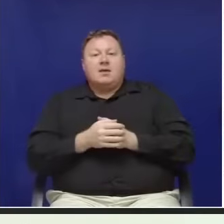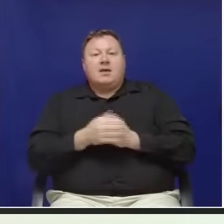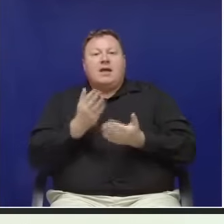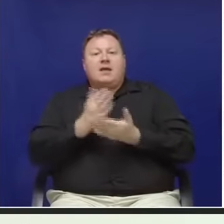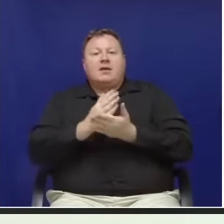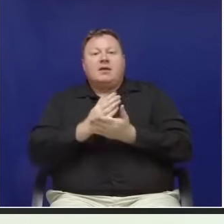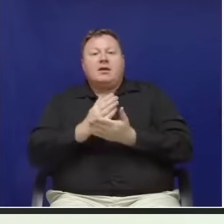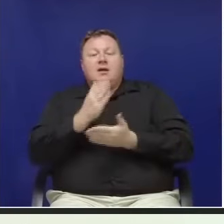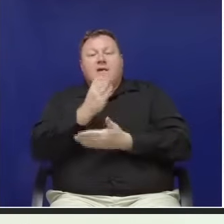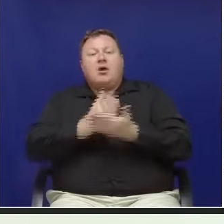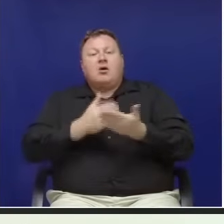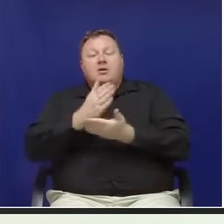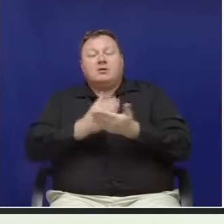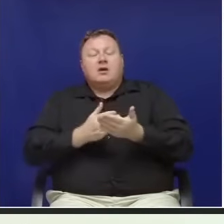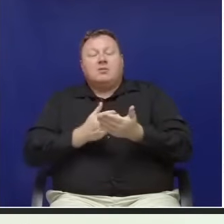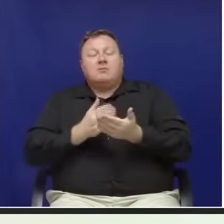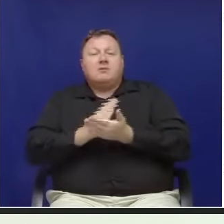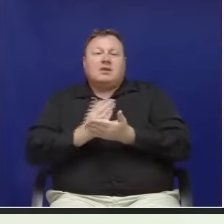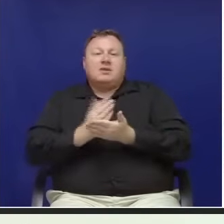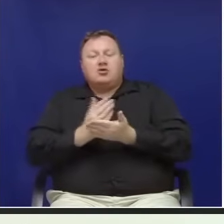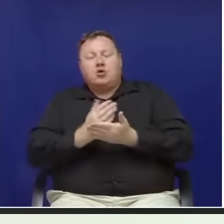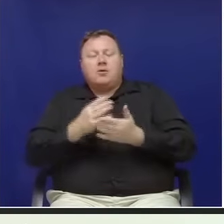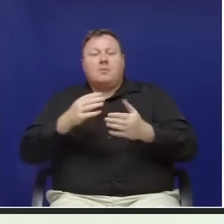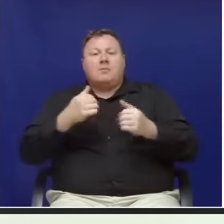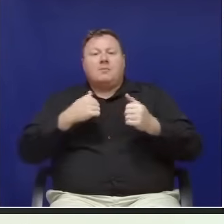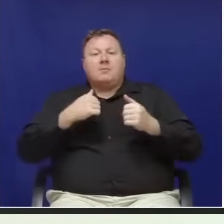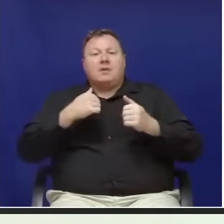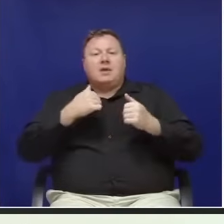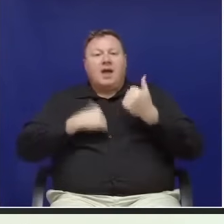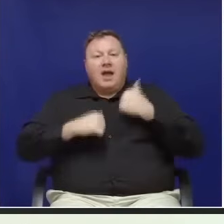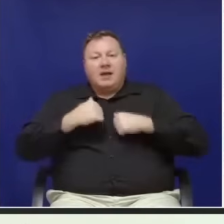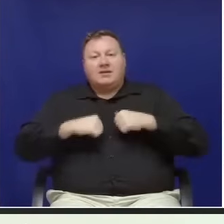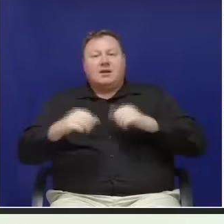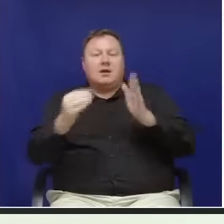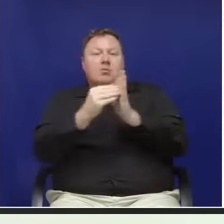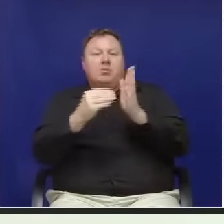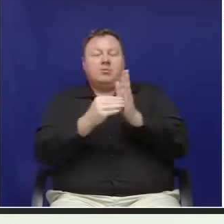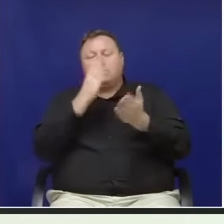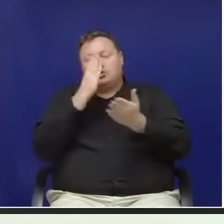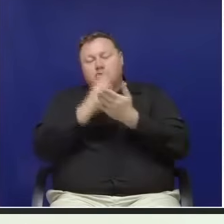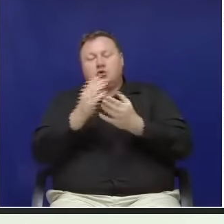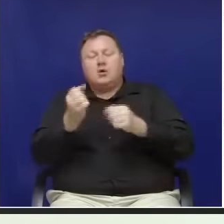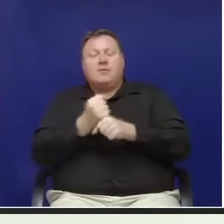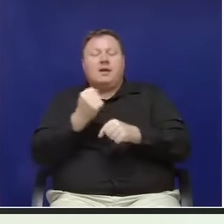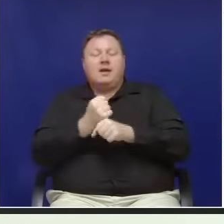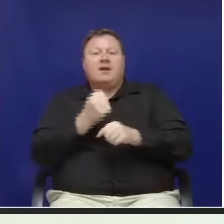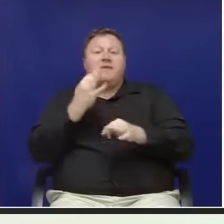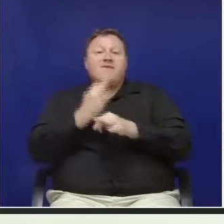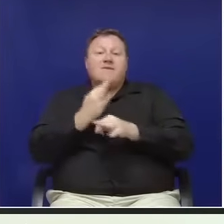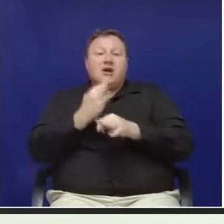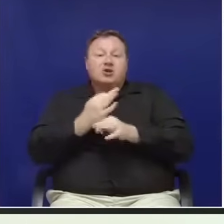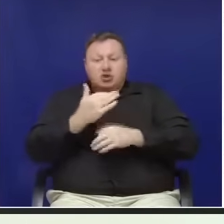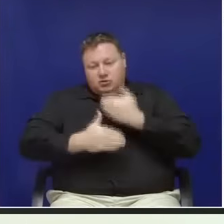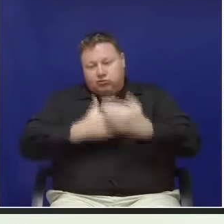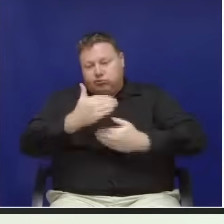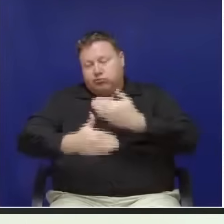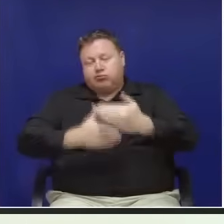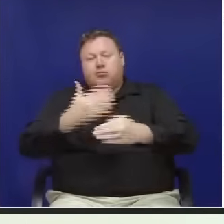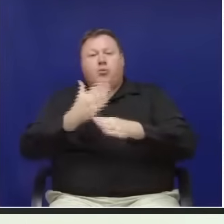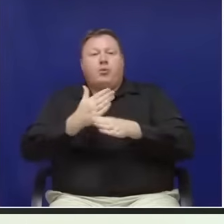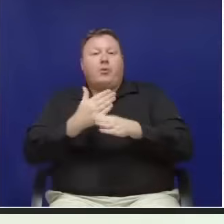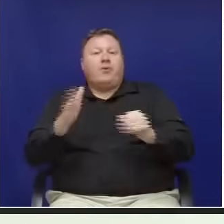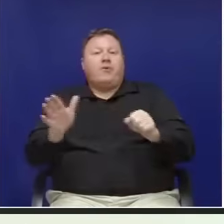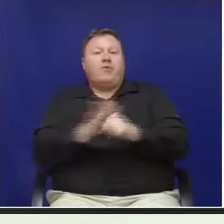have already been effected to ensure that key leadership functions remain operational.